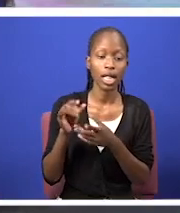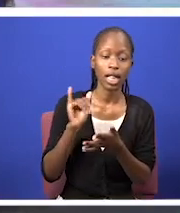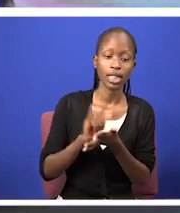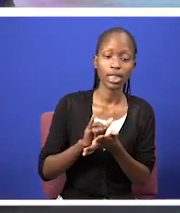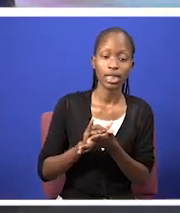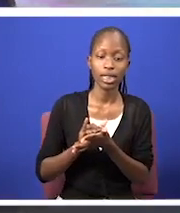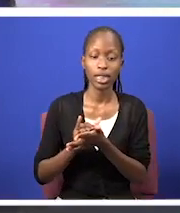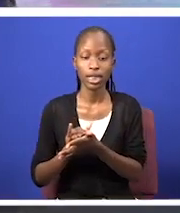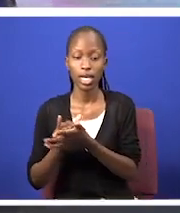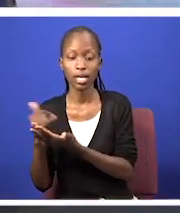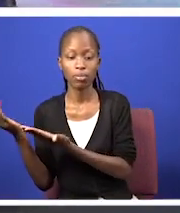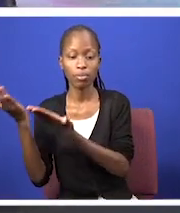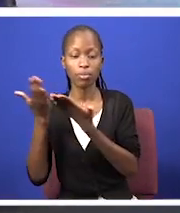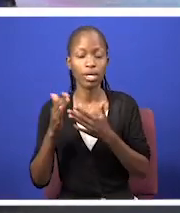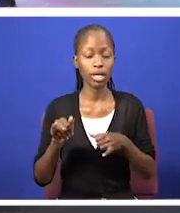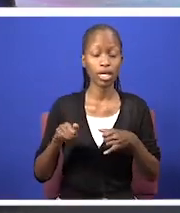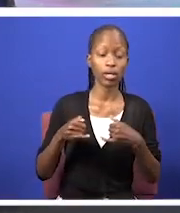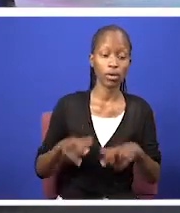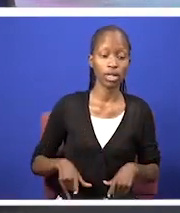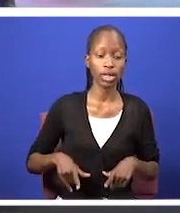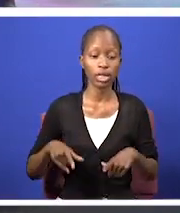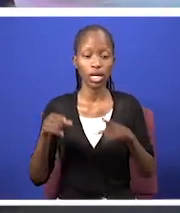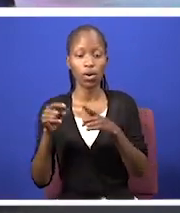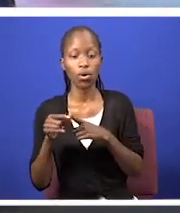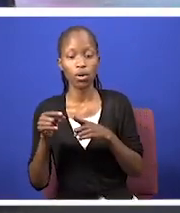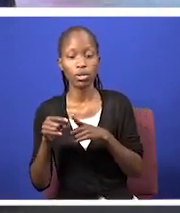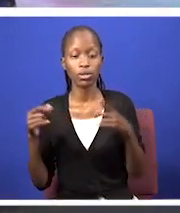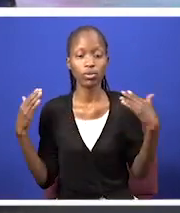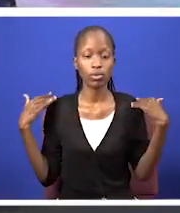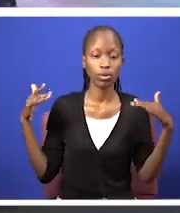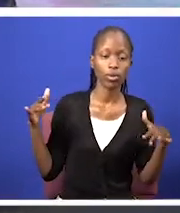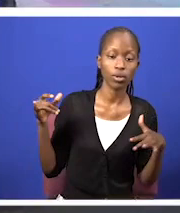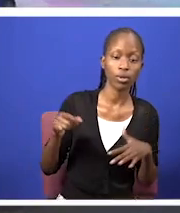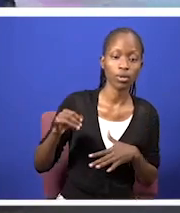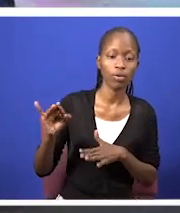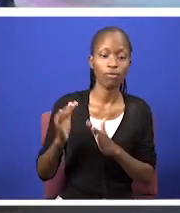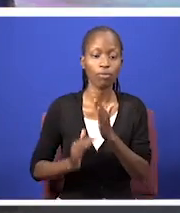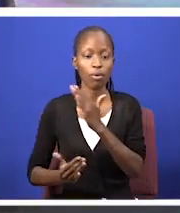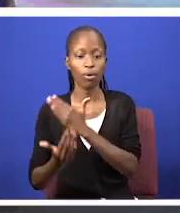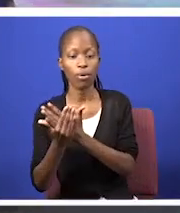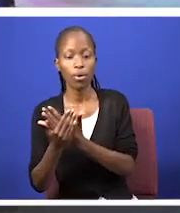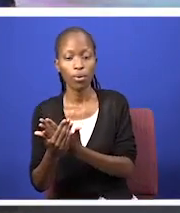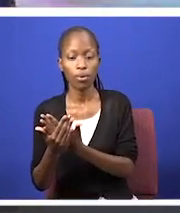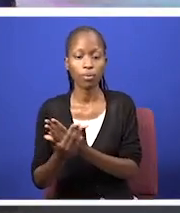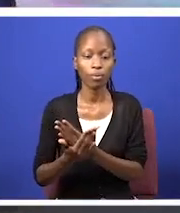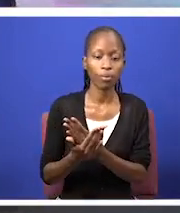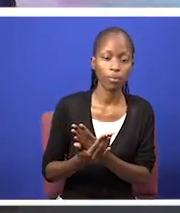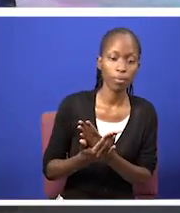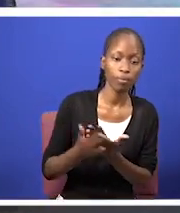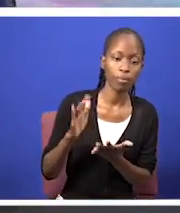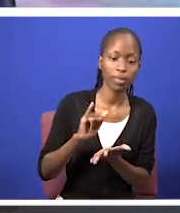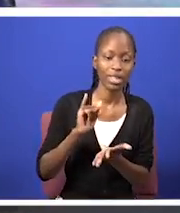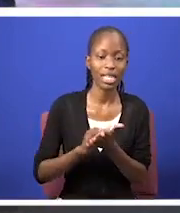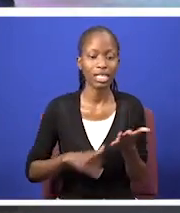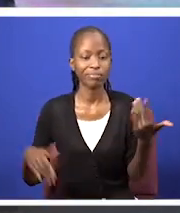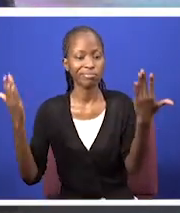words that will bring new life, words on the wings of a morning, the dark